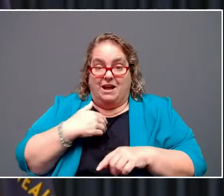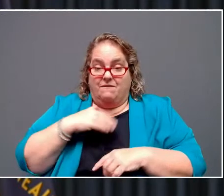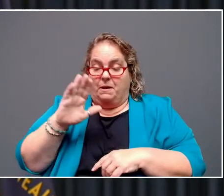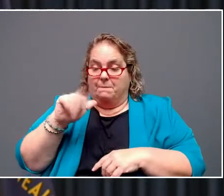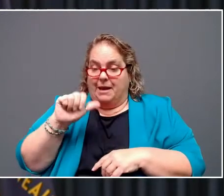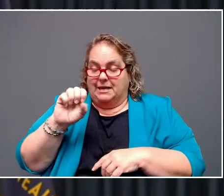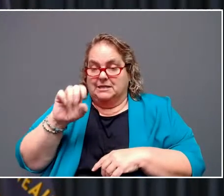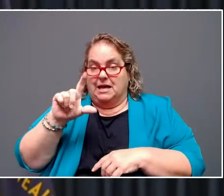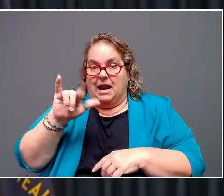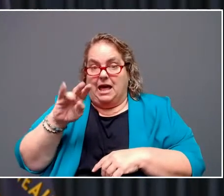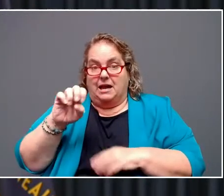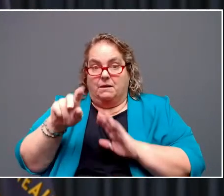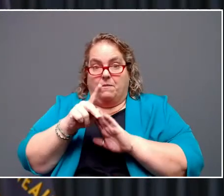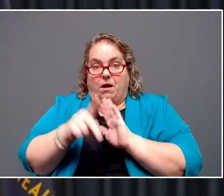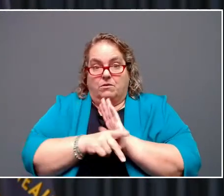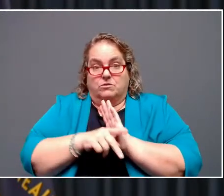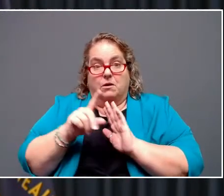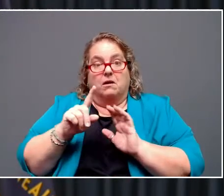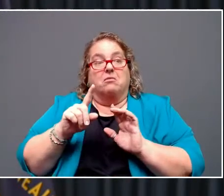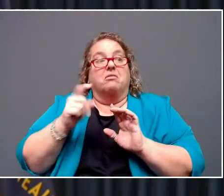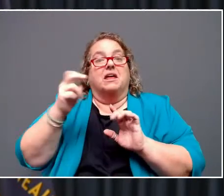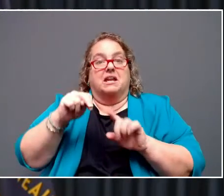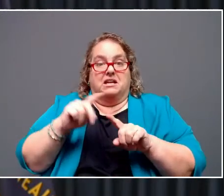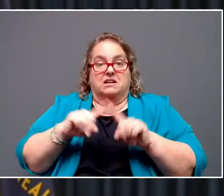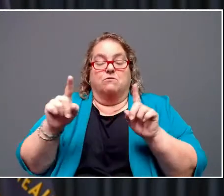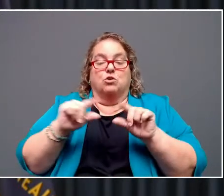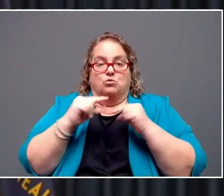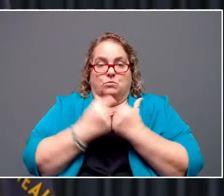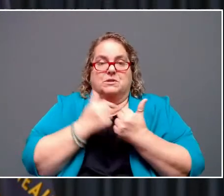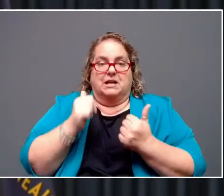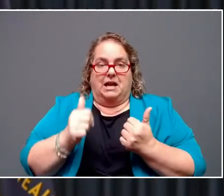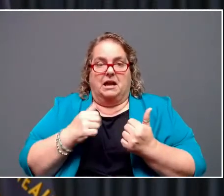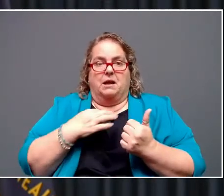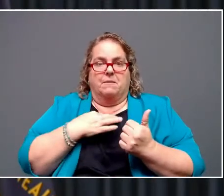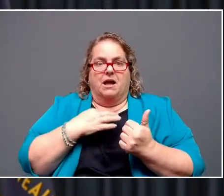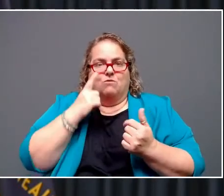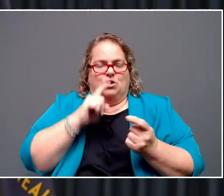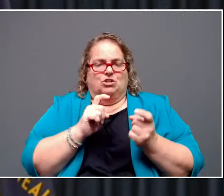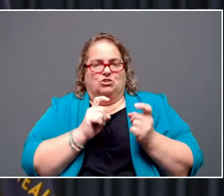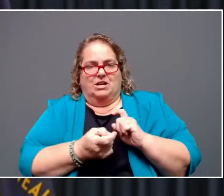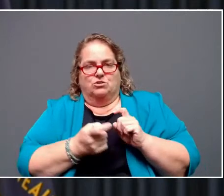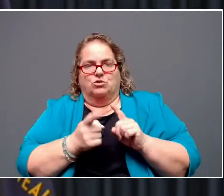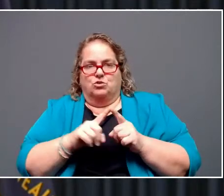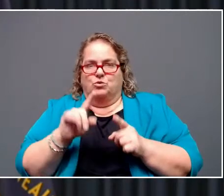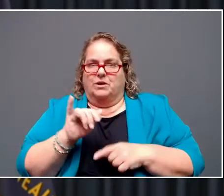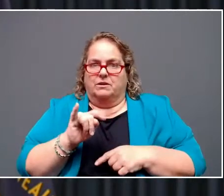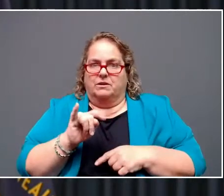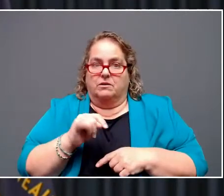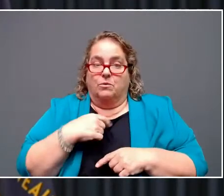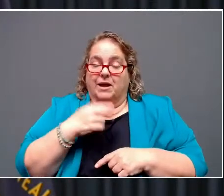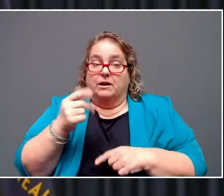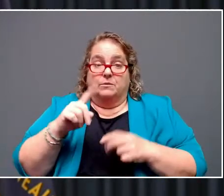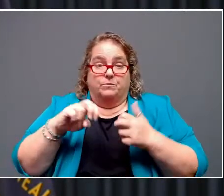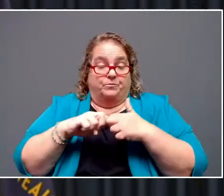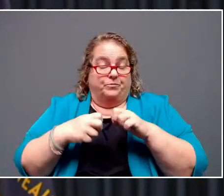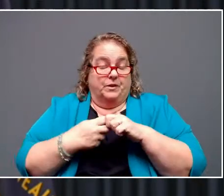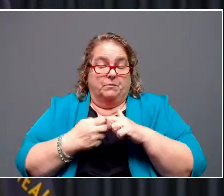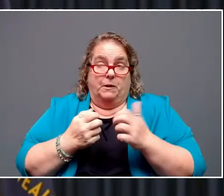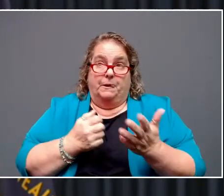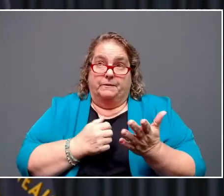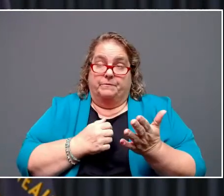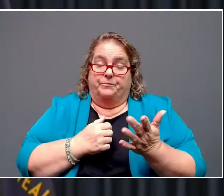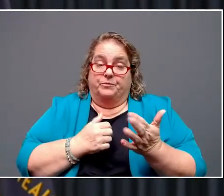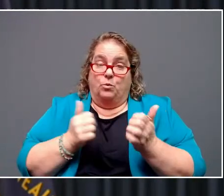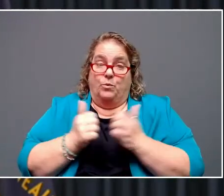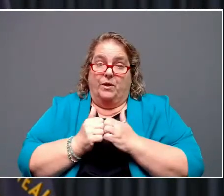that then different groups can apply for changes to it. We had a problem with